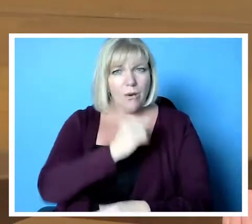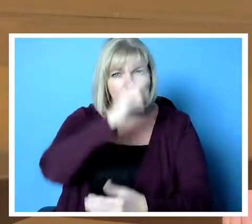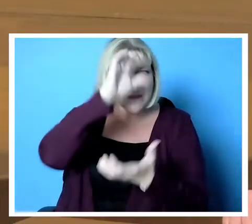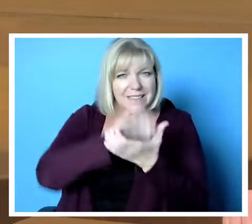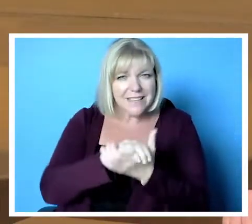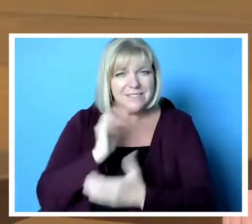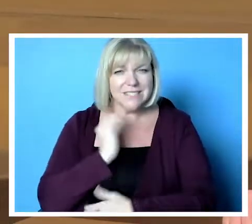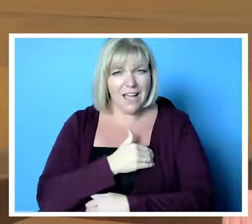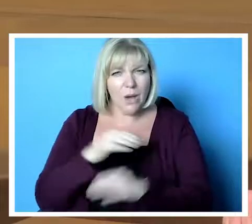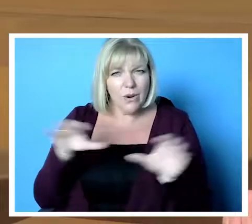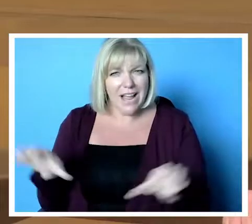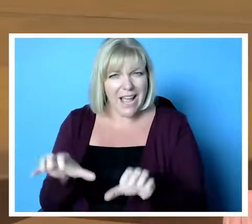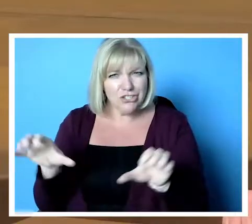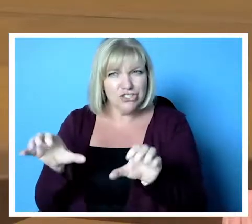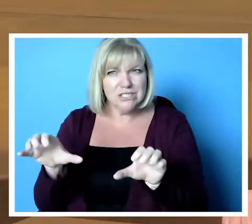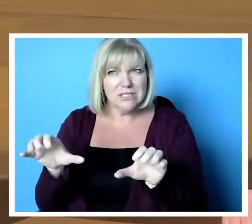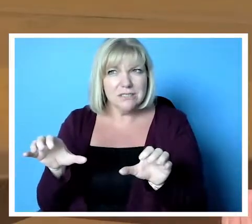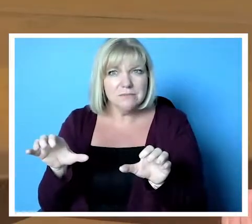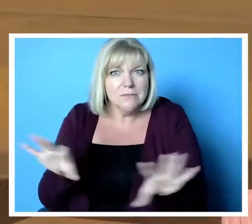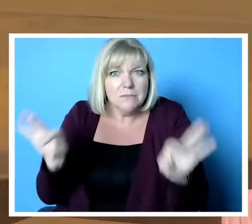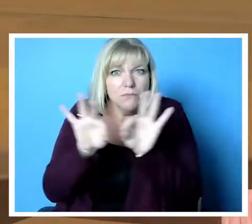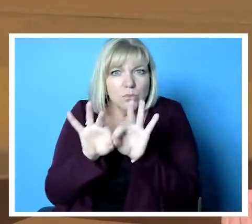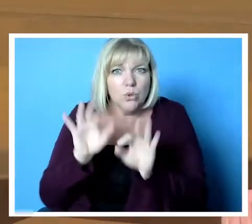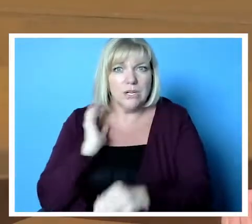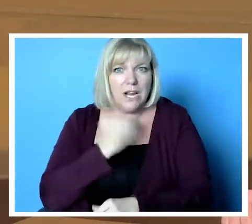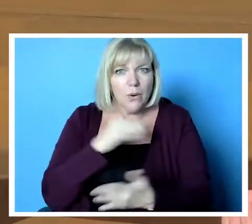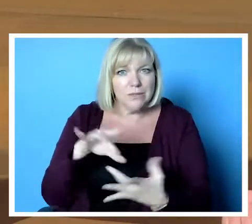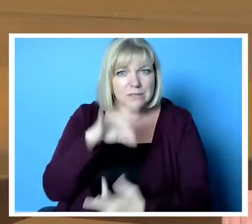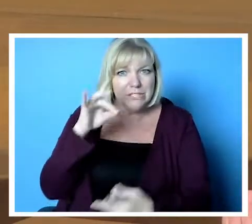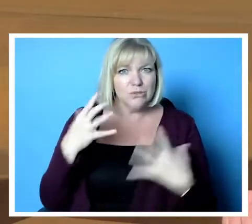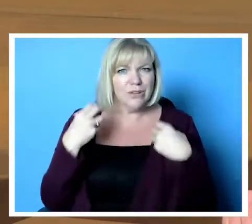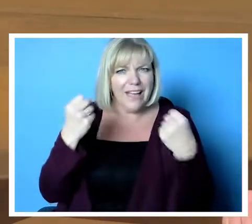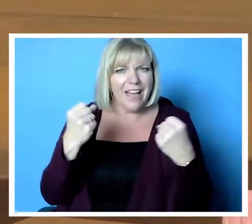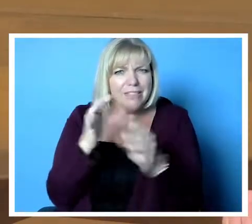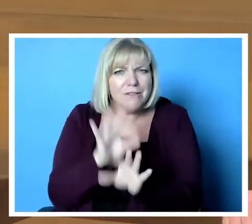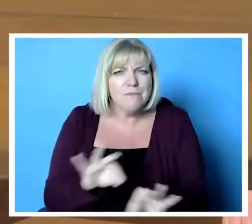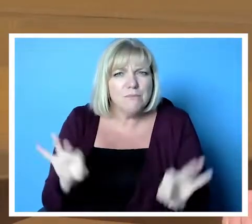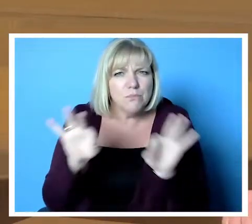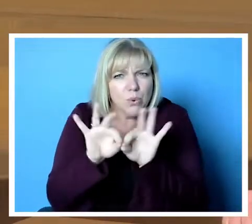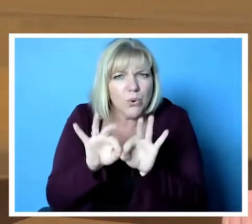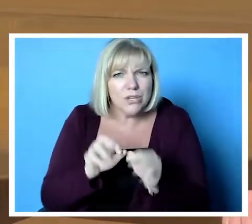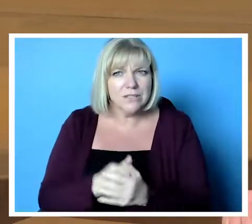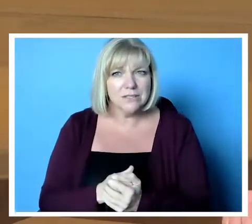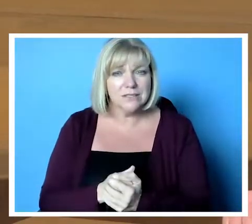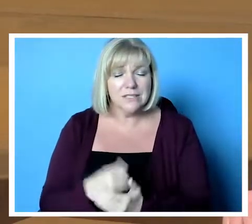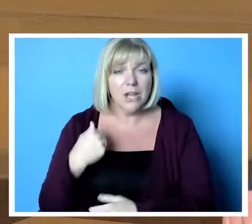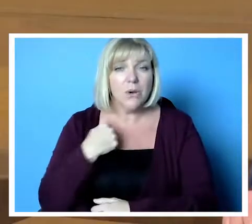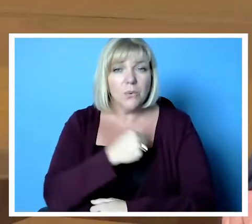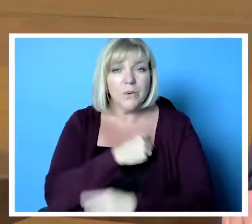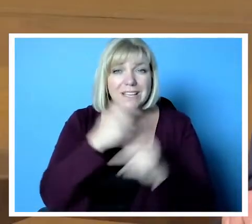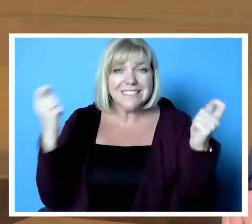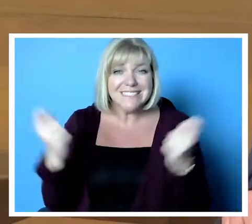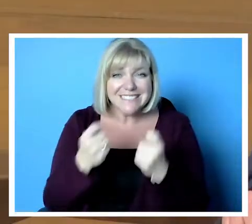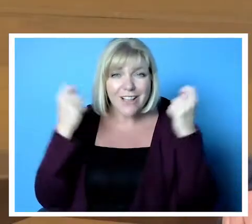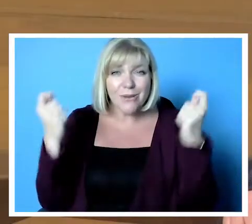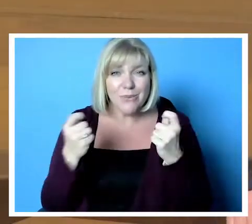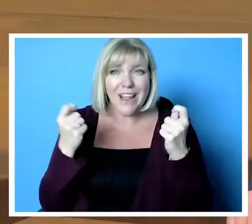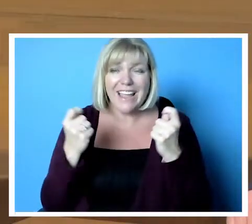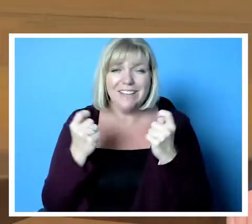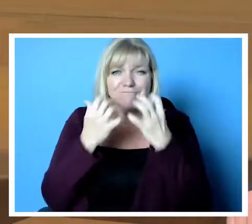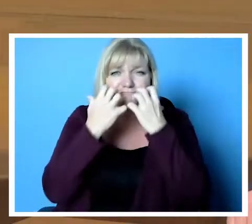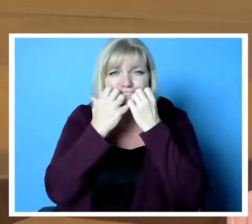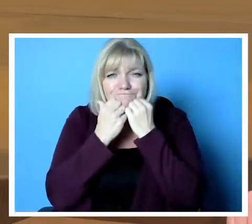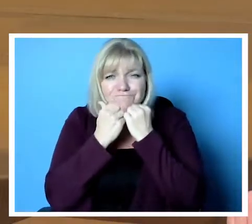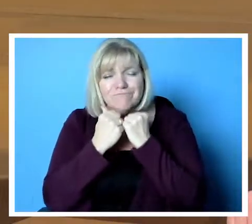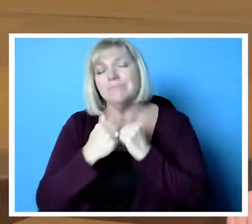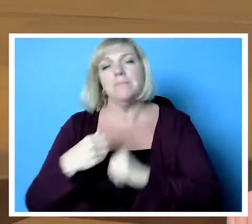health is important. The parade of compassionate power that we will celebrate today is underscored by